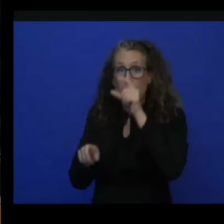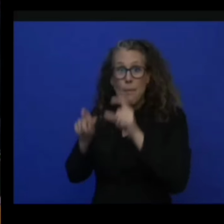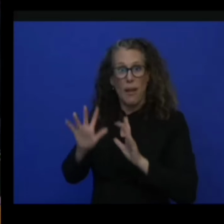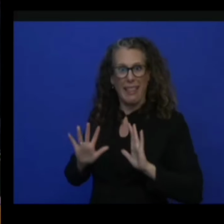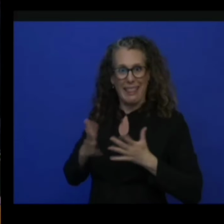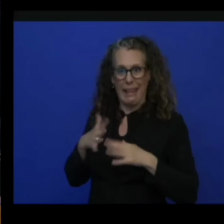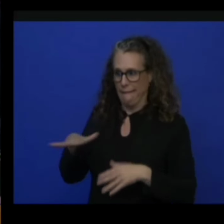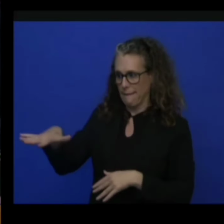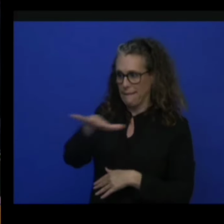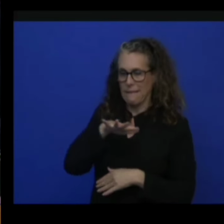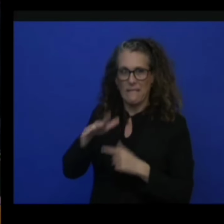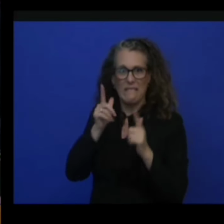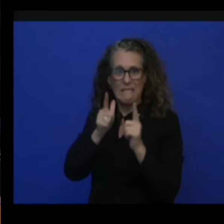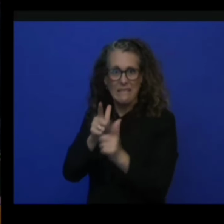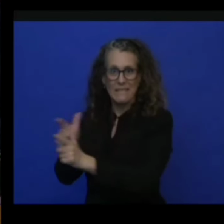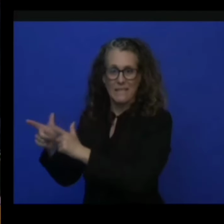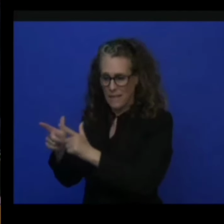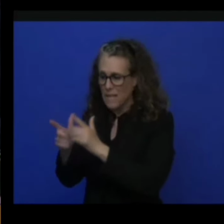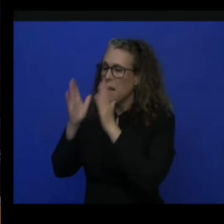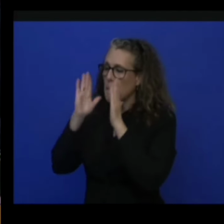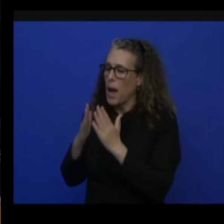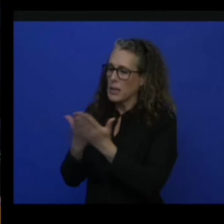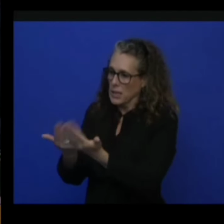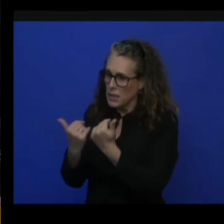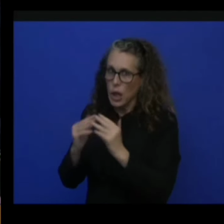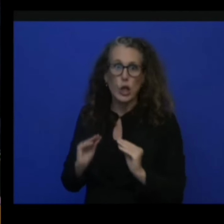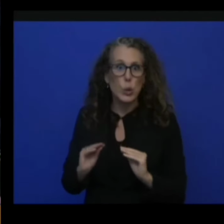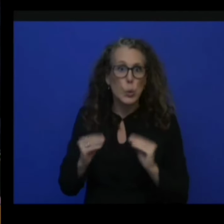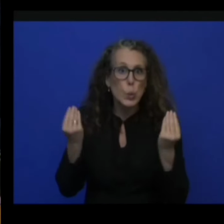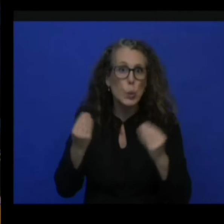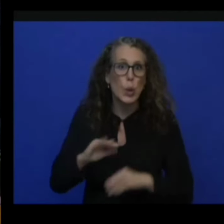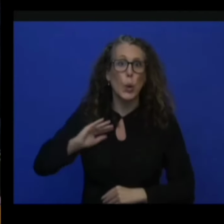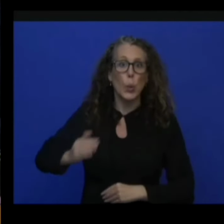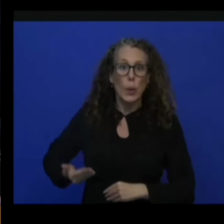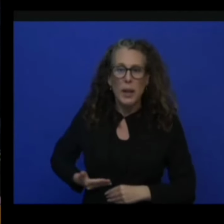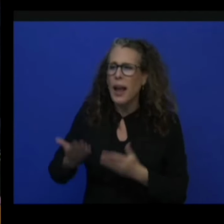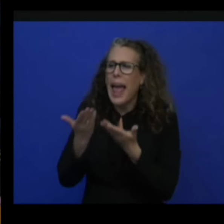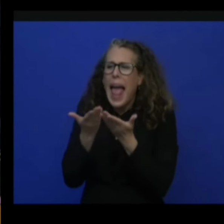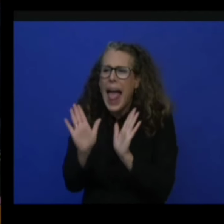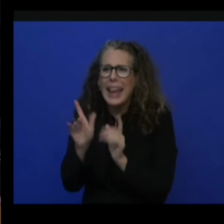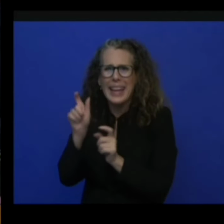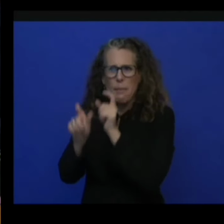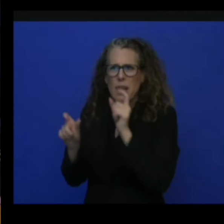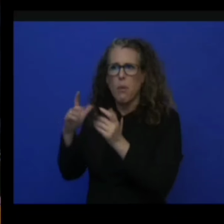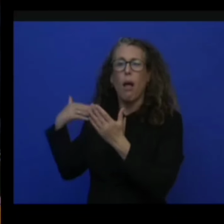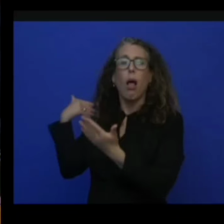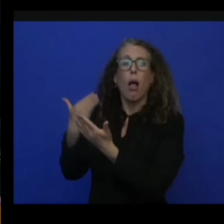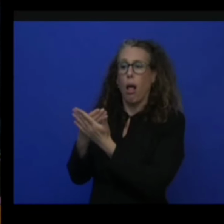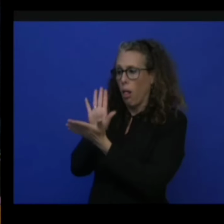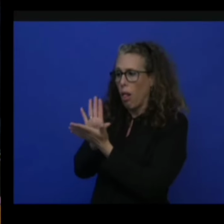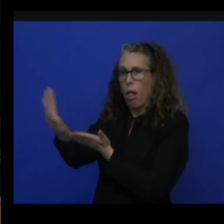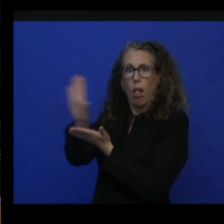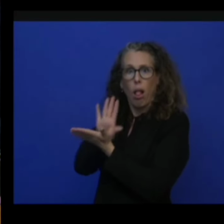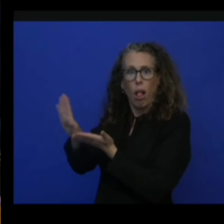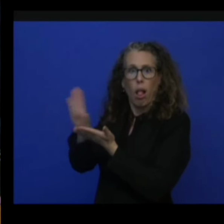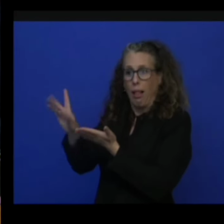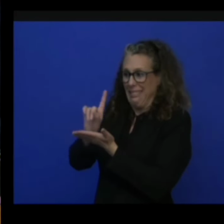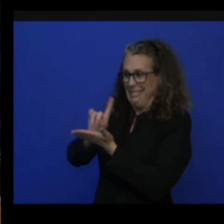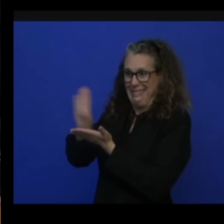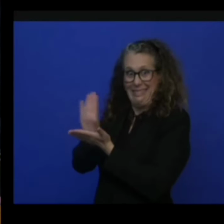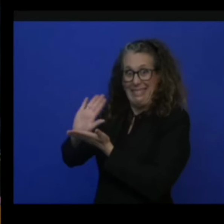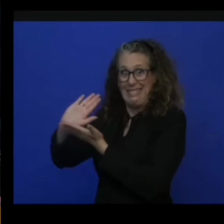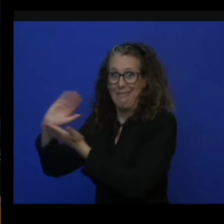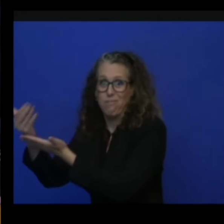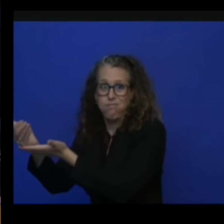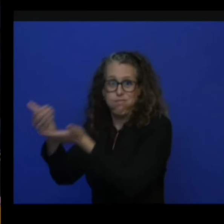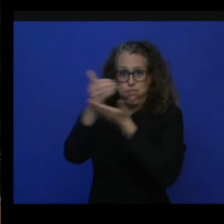women, youth, and marginalized communities are central to our peace-building efforts.